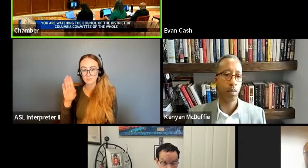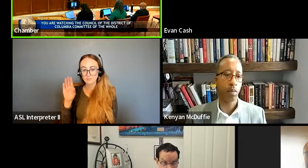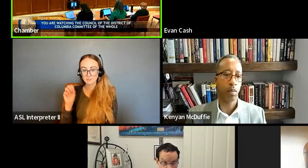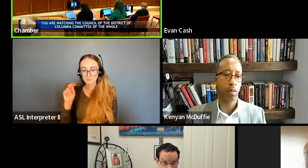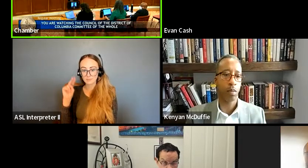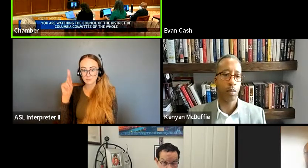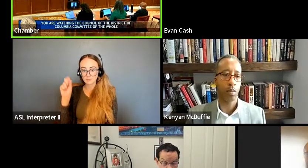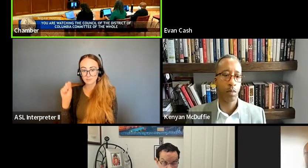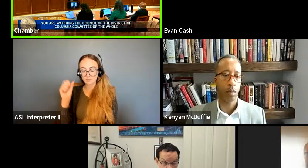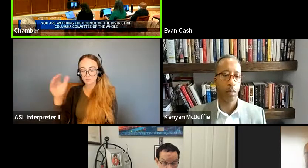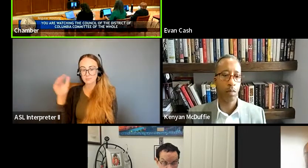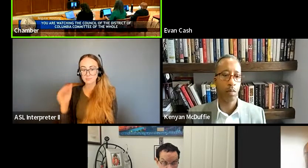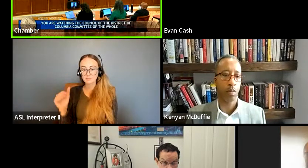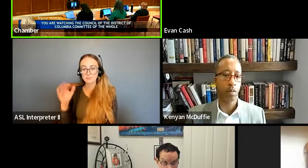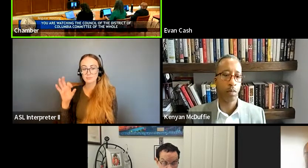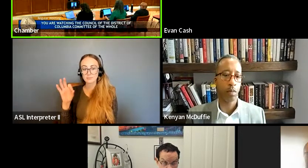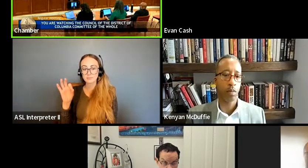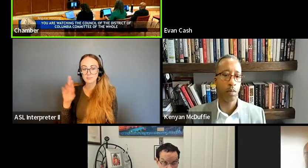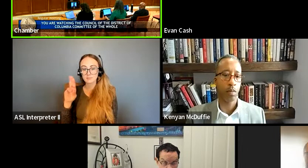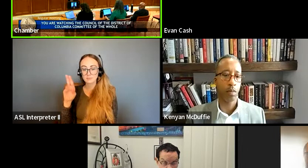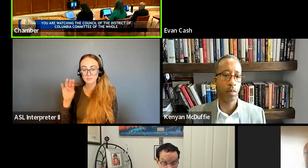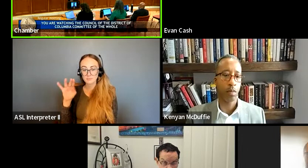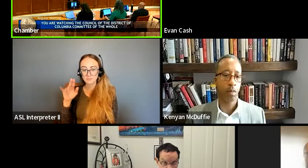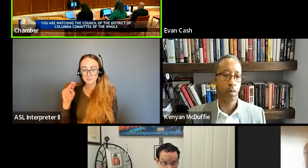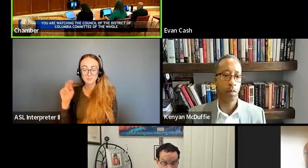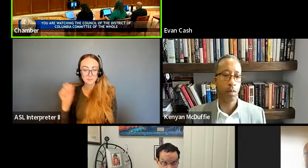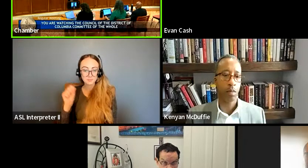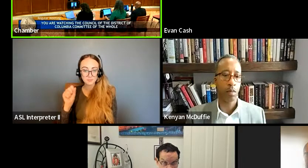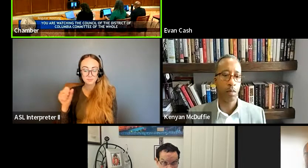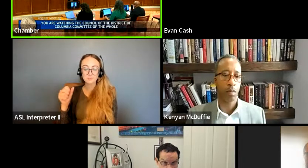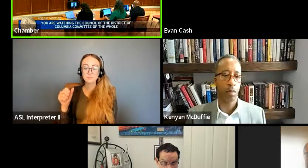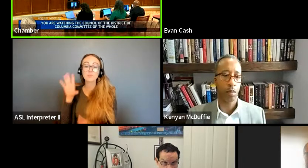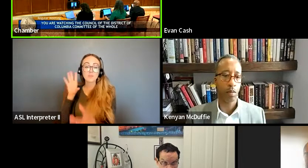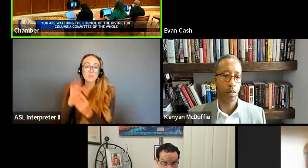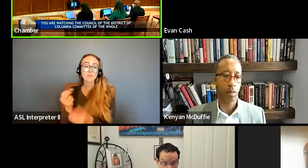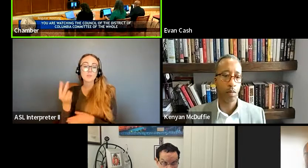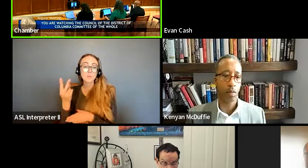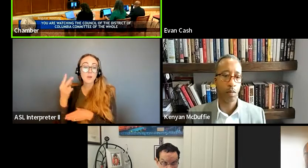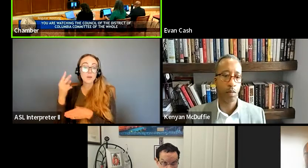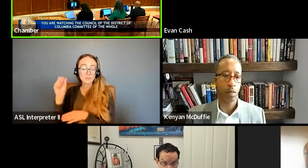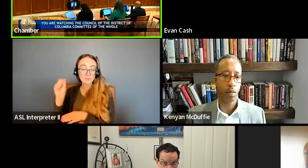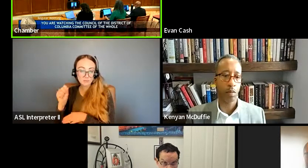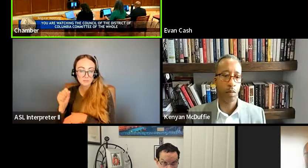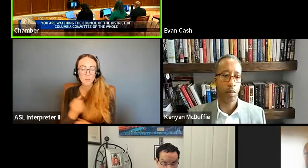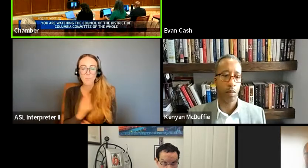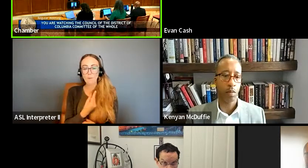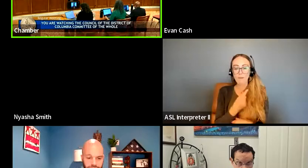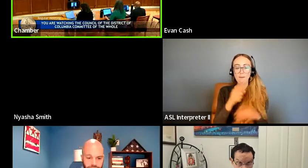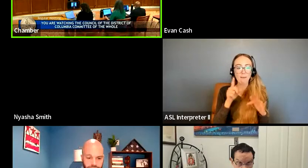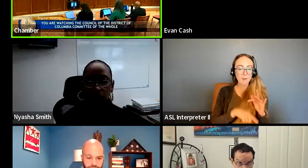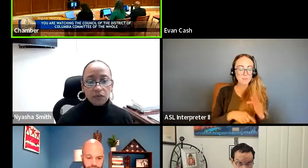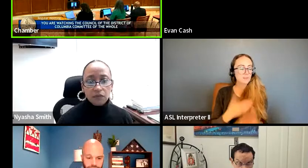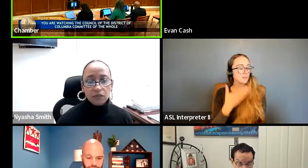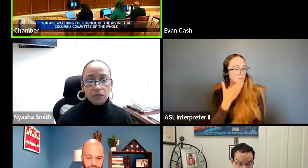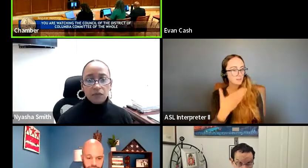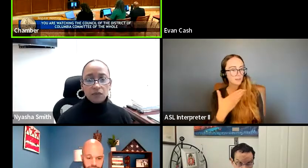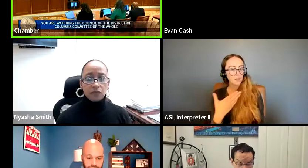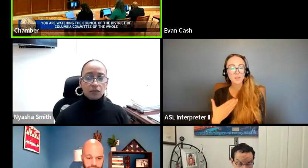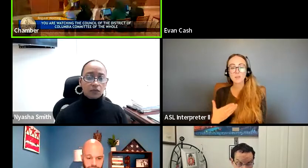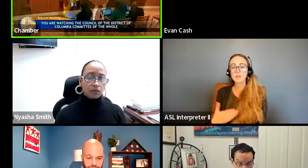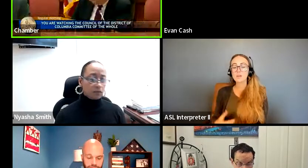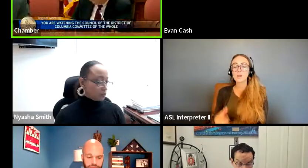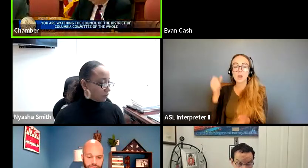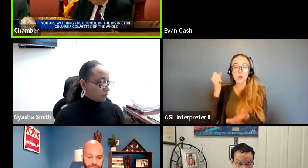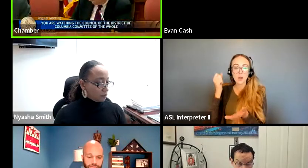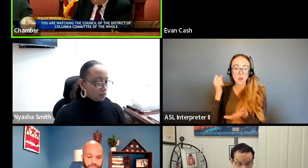Bonds, Councilmember Fruman. Yes. Councilmember Fruman votes yes. Mr. Chairman, there are 12 yeses and one absent. Thank you, Mr. Cash. Bill's approved.